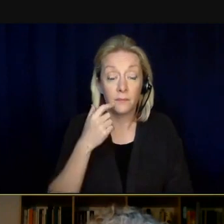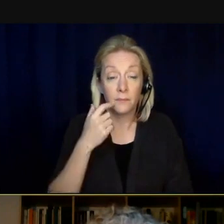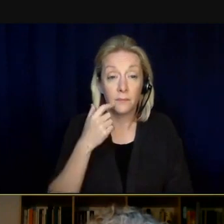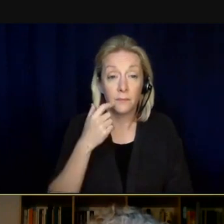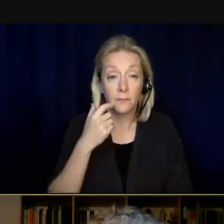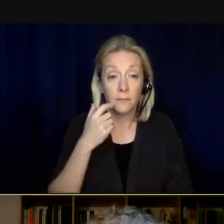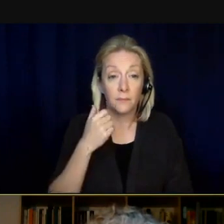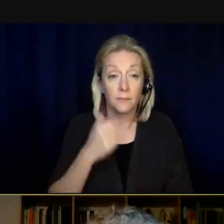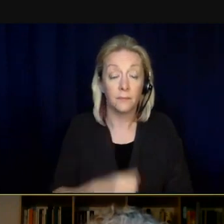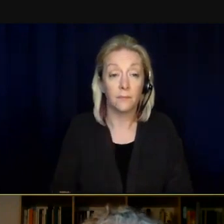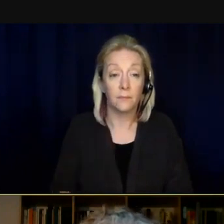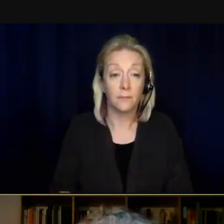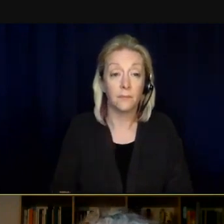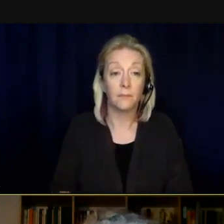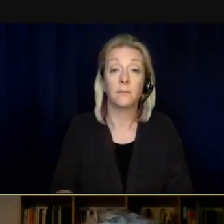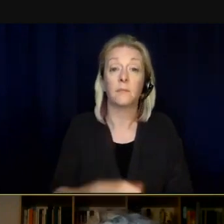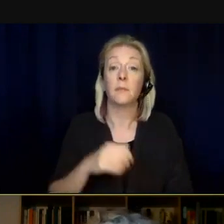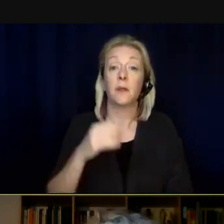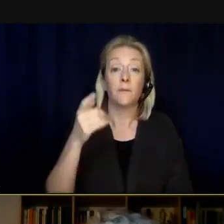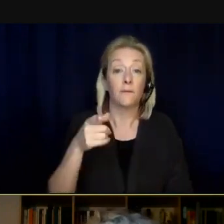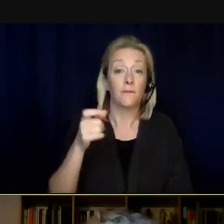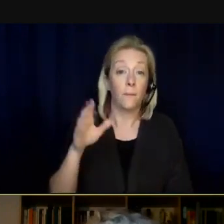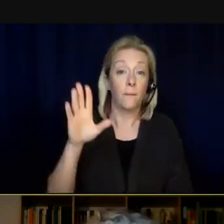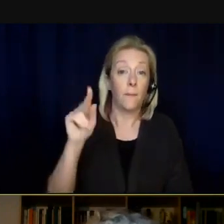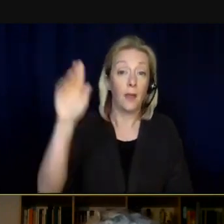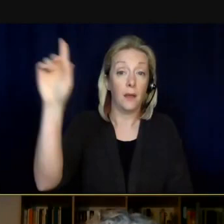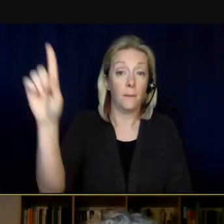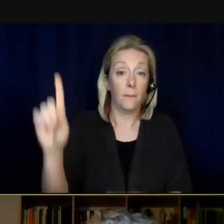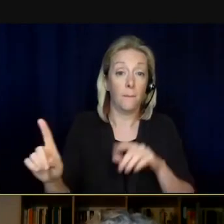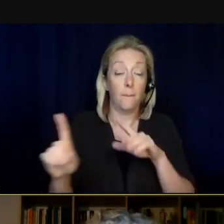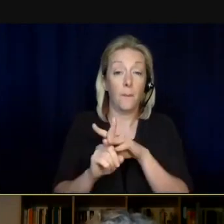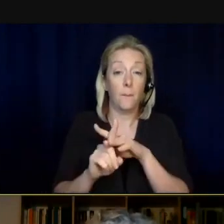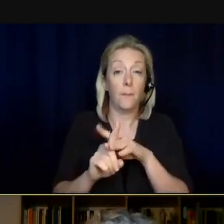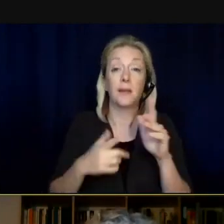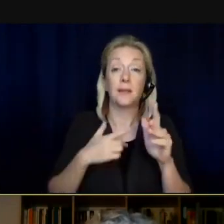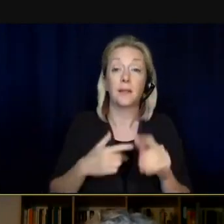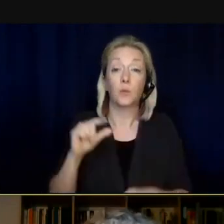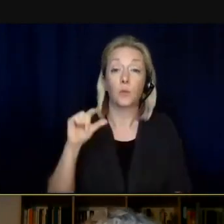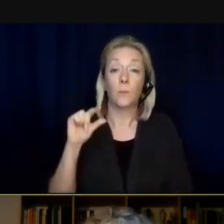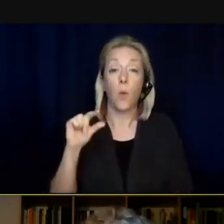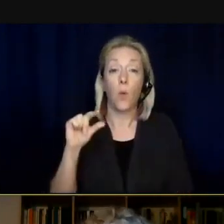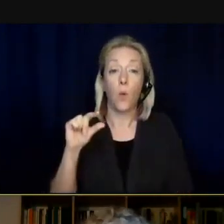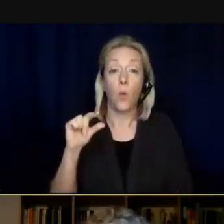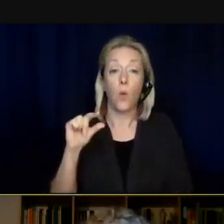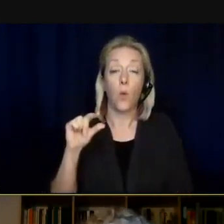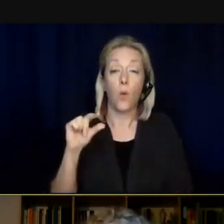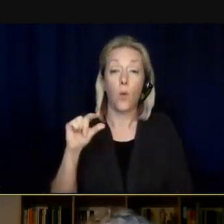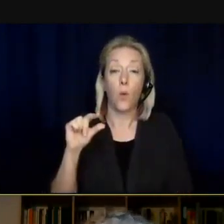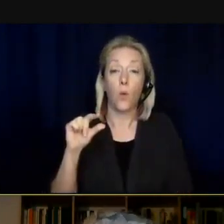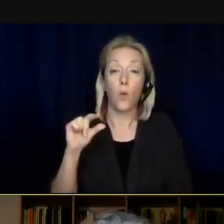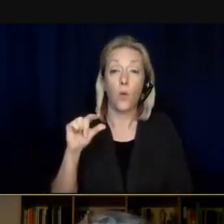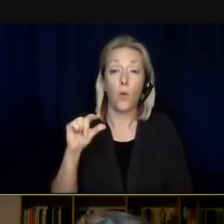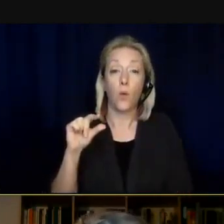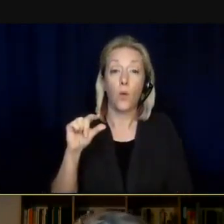Now, when something comes in from the bank, it'll show up small over here because it's saving space